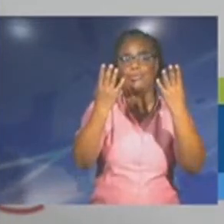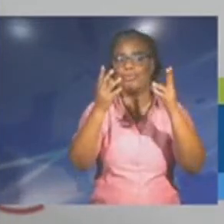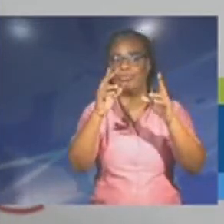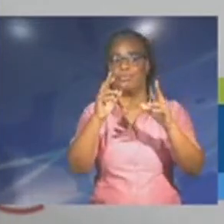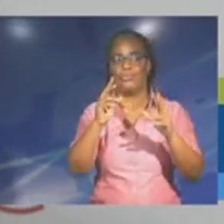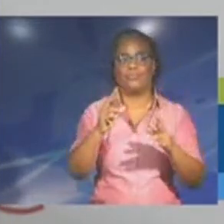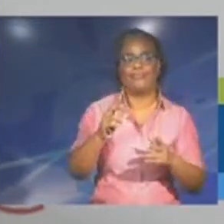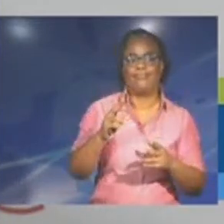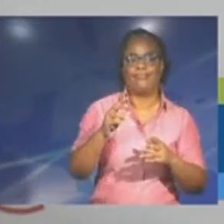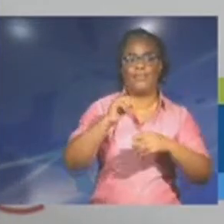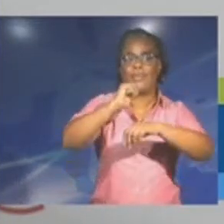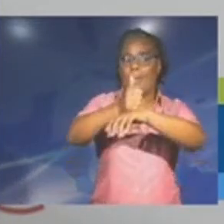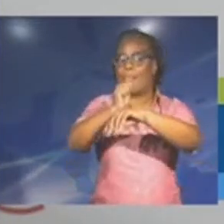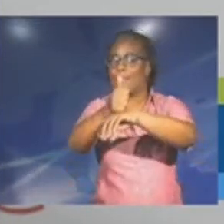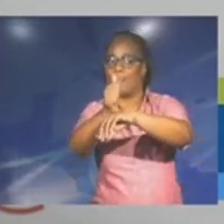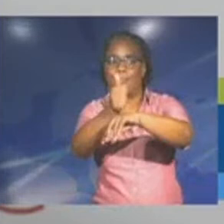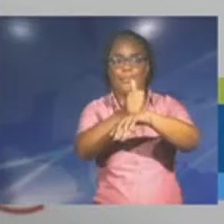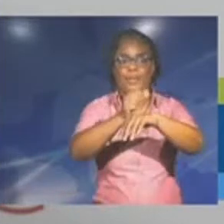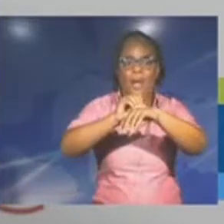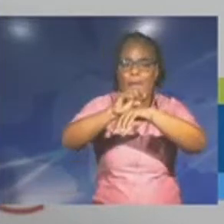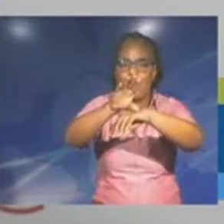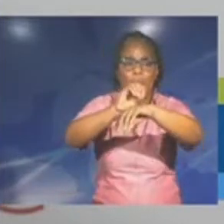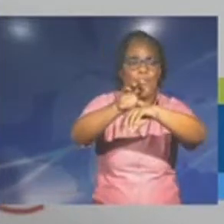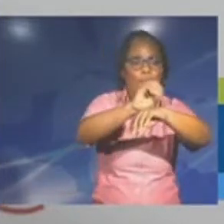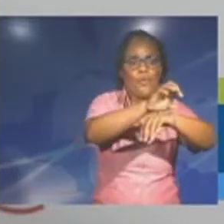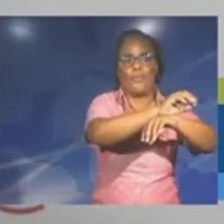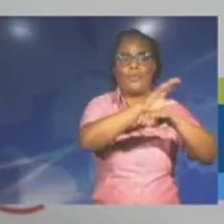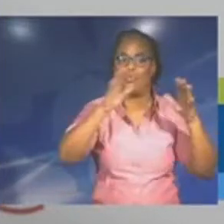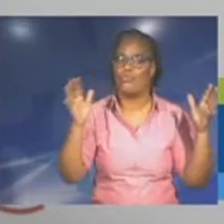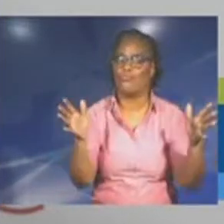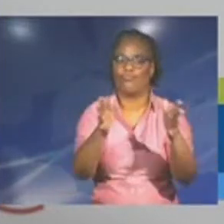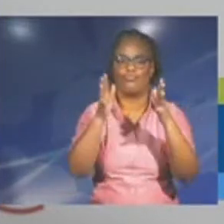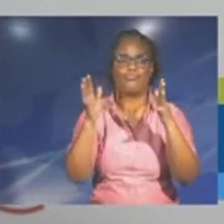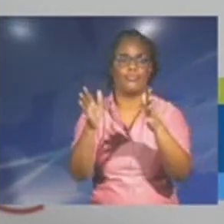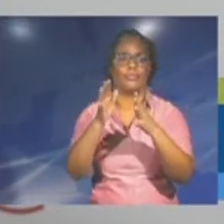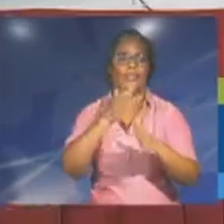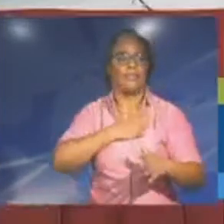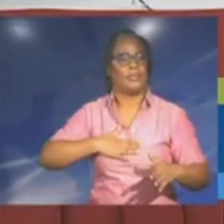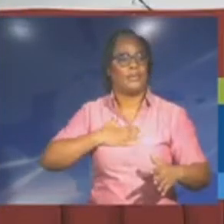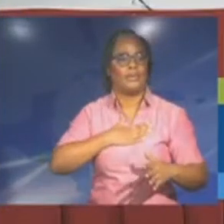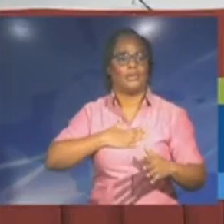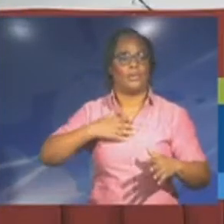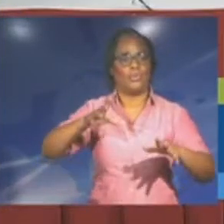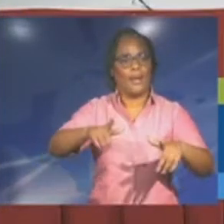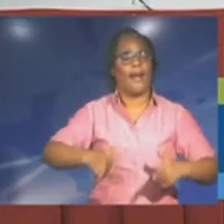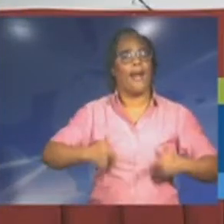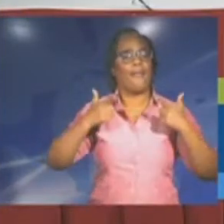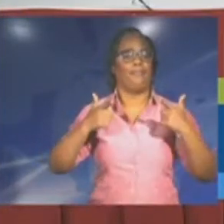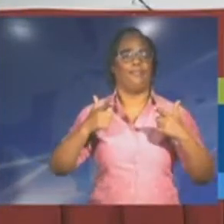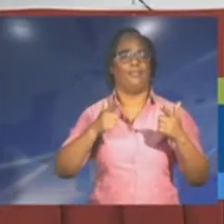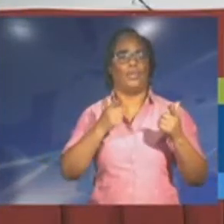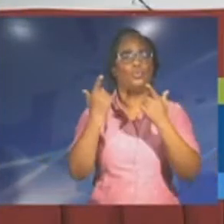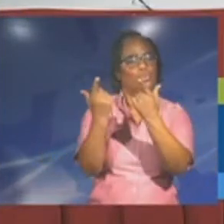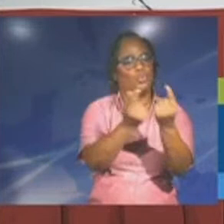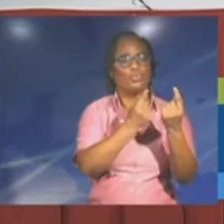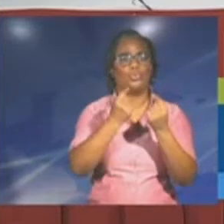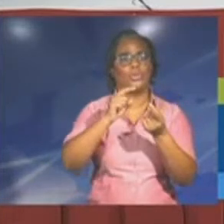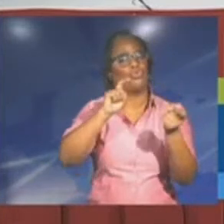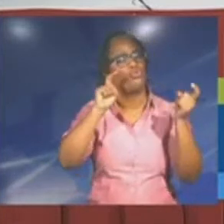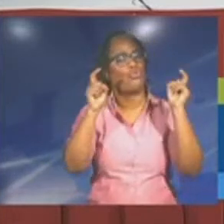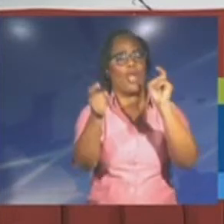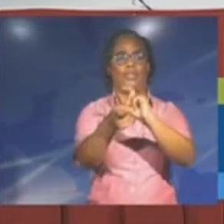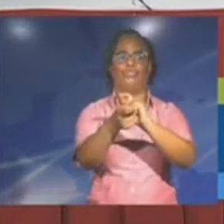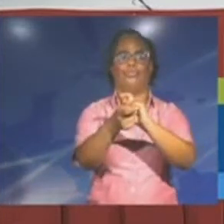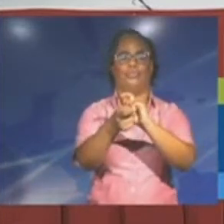going, and appealing to the population to change their lifestyles. Okay? Thank you very much. All right, thank you very much. And we'll just close off